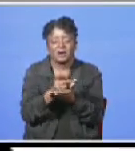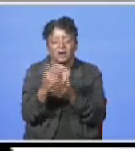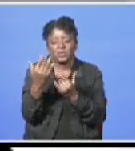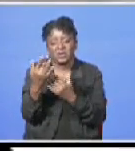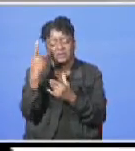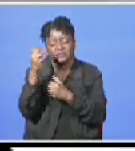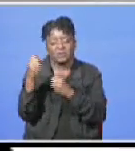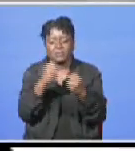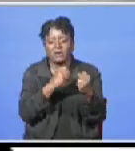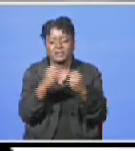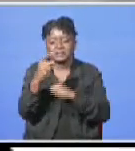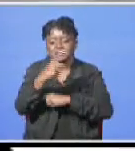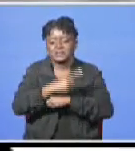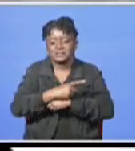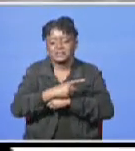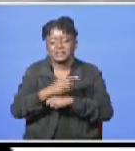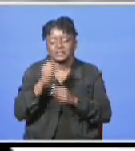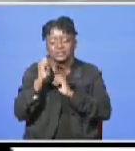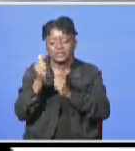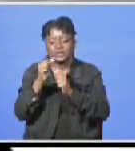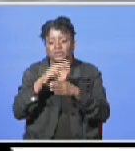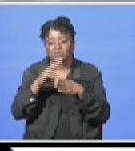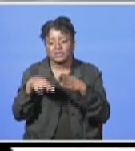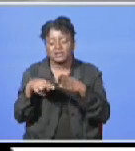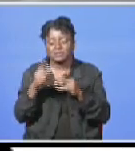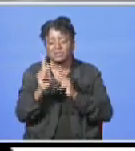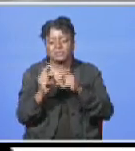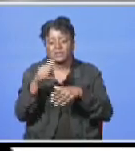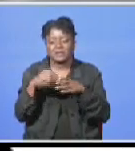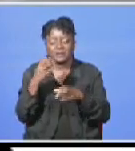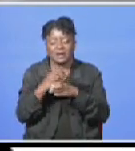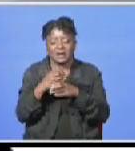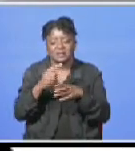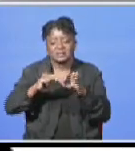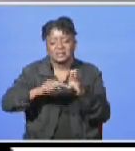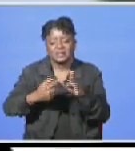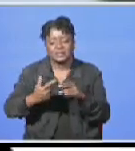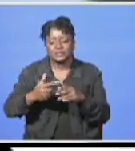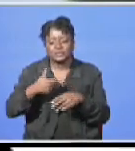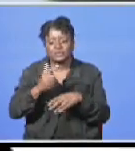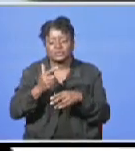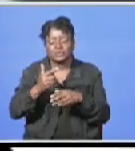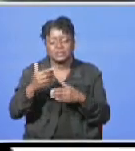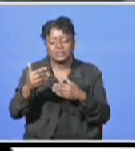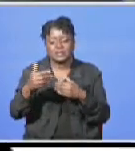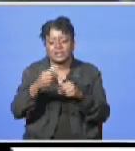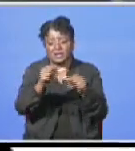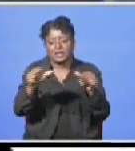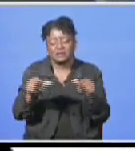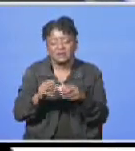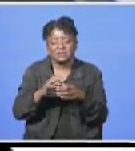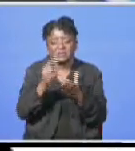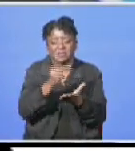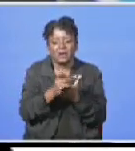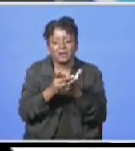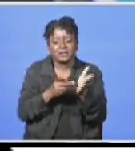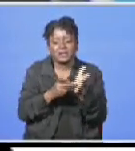results when the occupants of a vehicle opened fire in the area of the park, killing four individuals